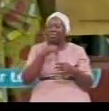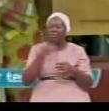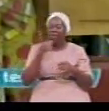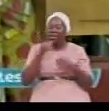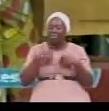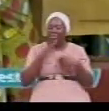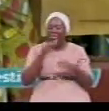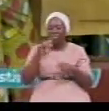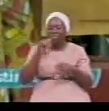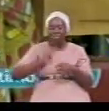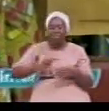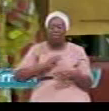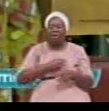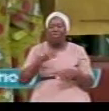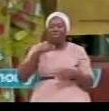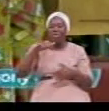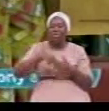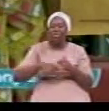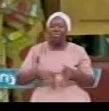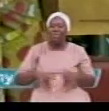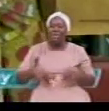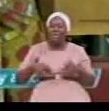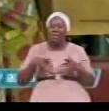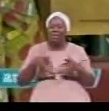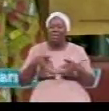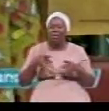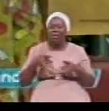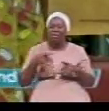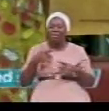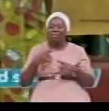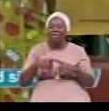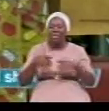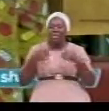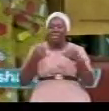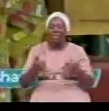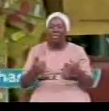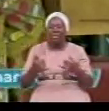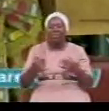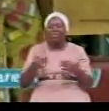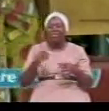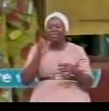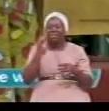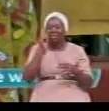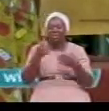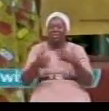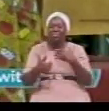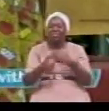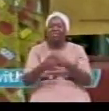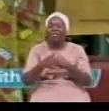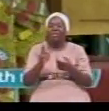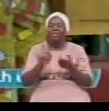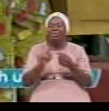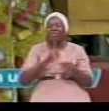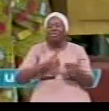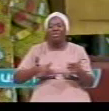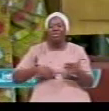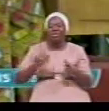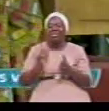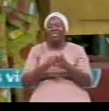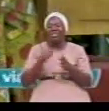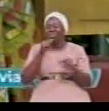Deeper Life, but she stopped. Now she's back, and she has pledged that she will join the